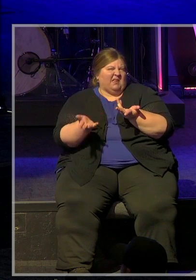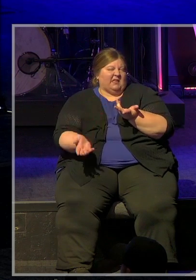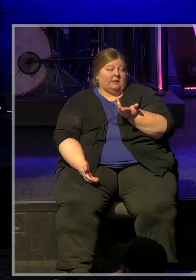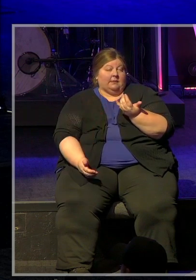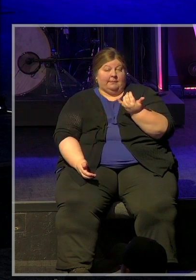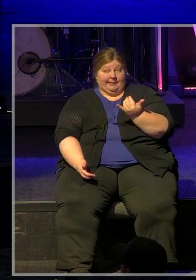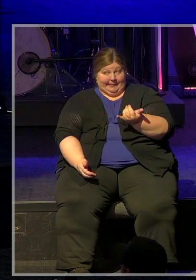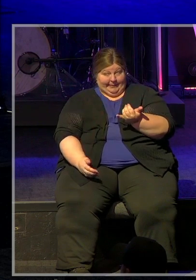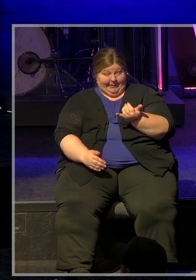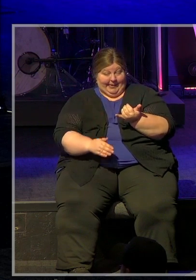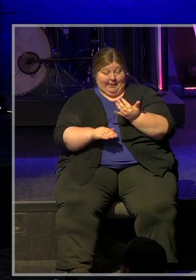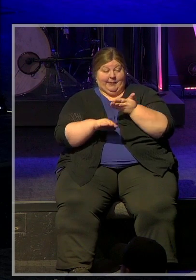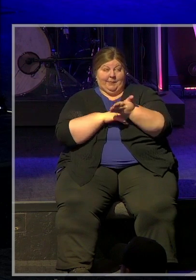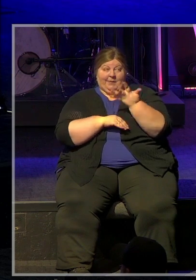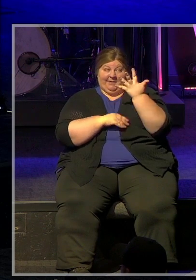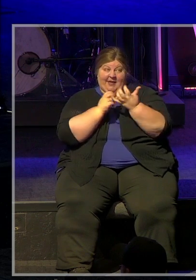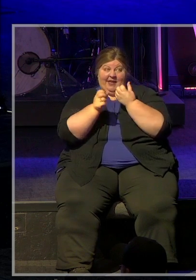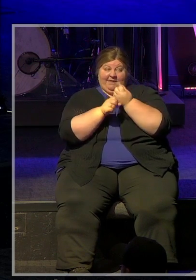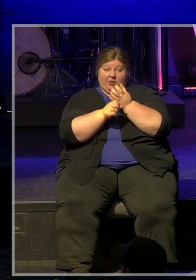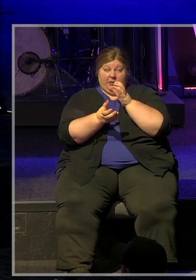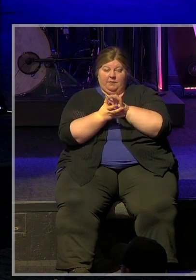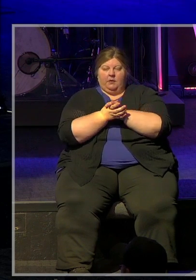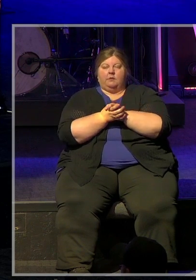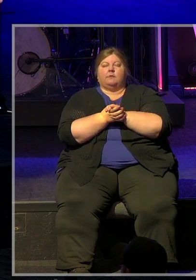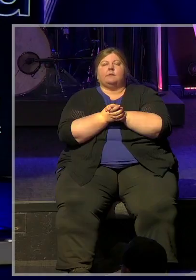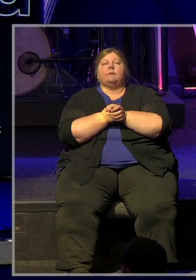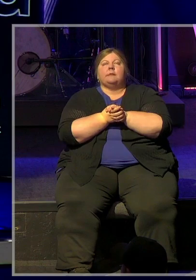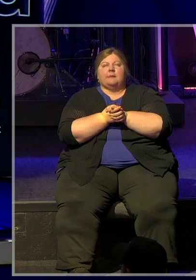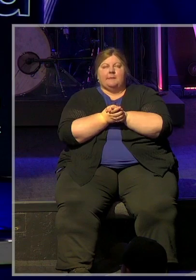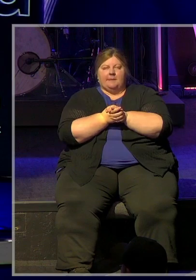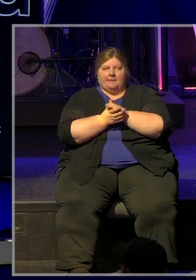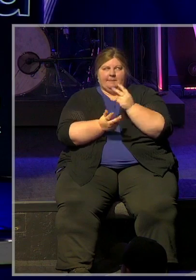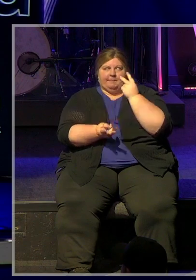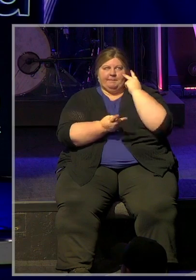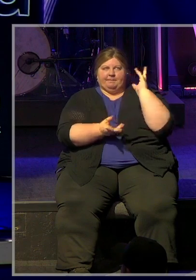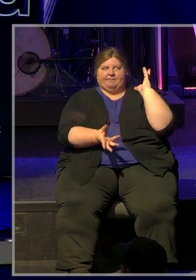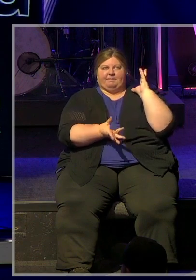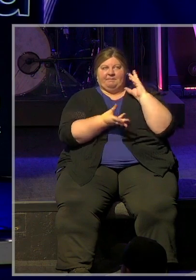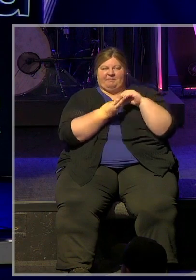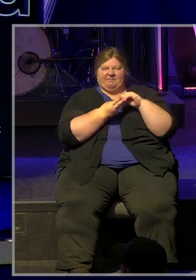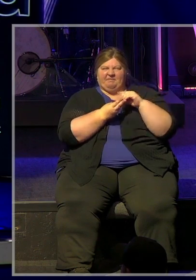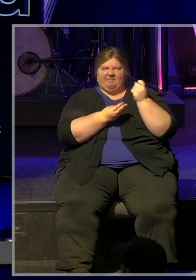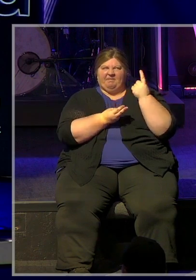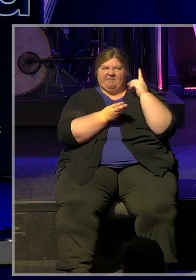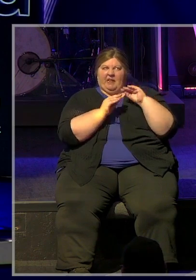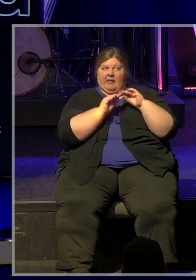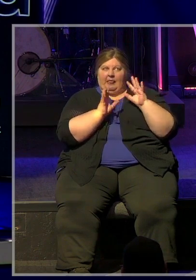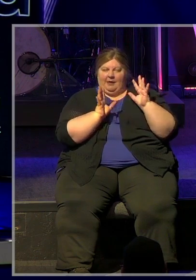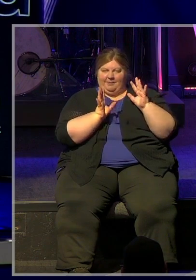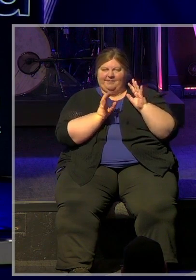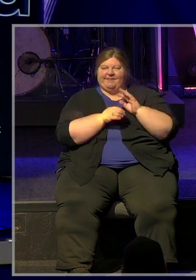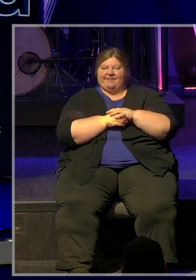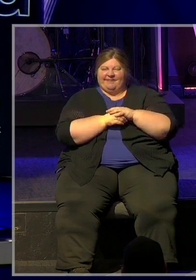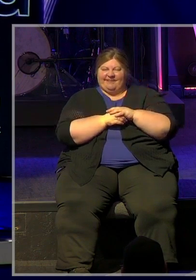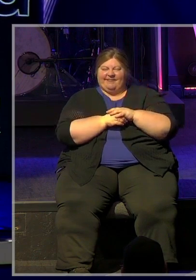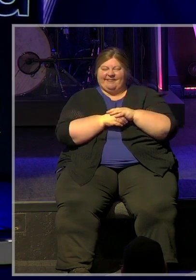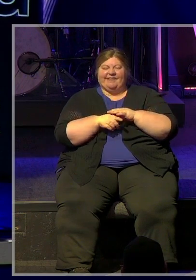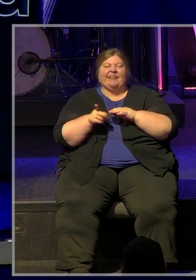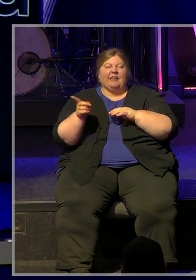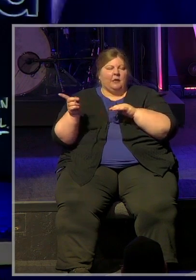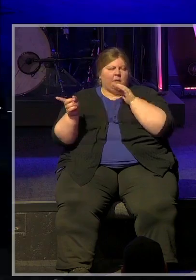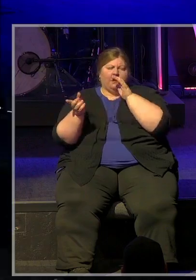now that we're over 5 years into marriage, I have a much better idea. Because as much as Shan has